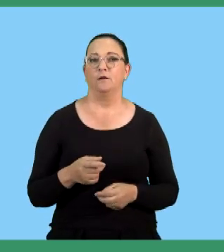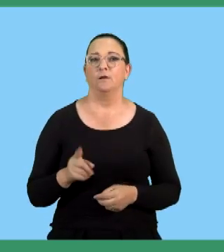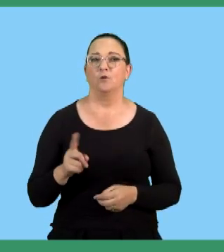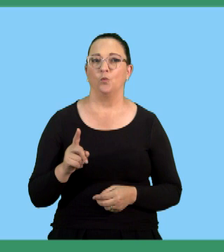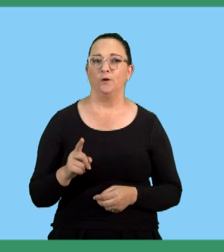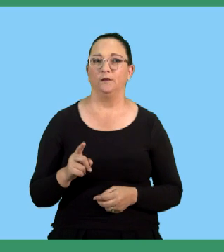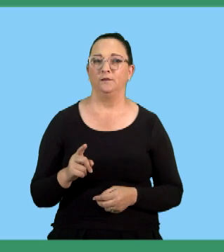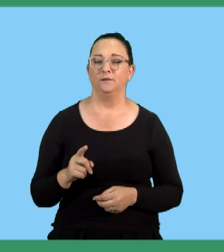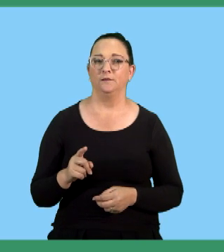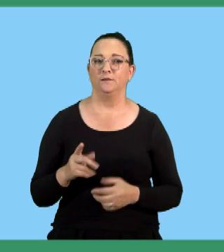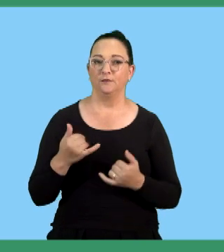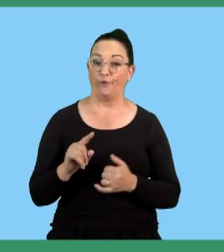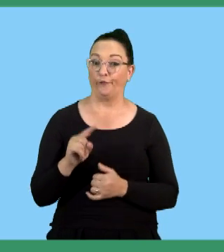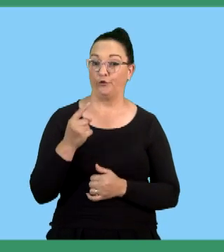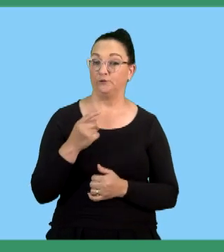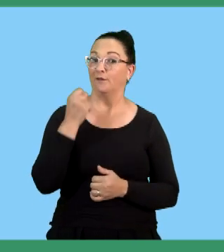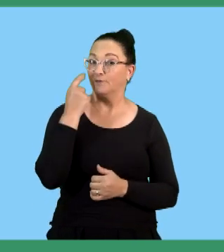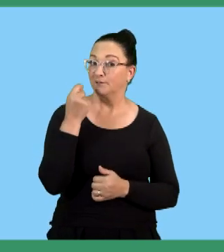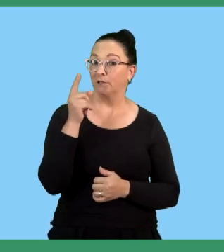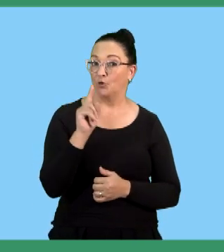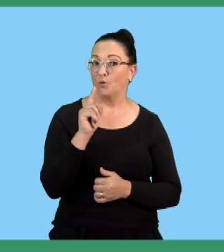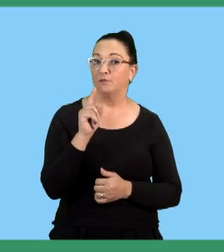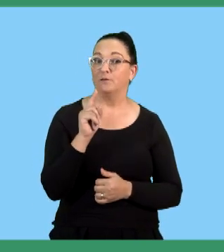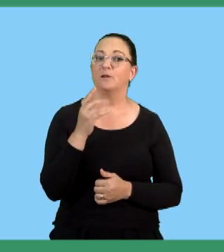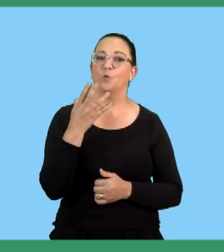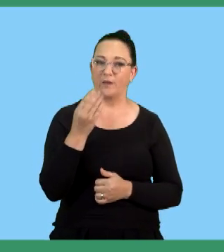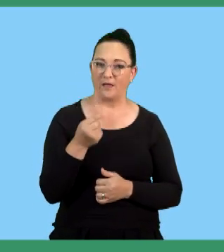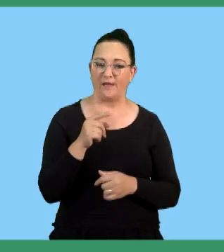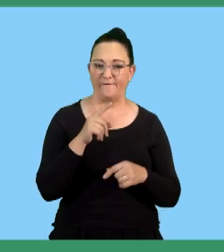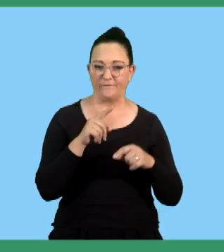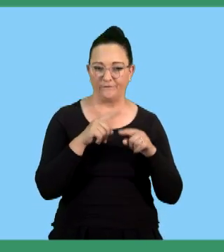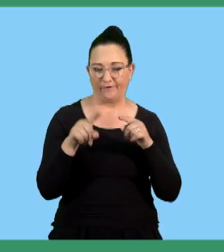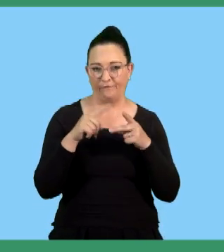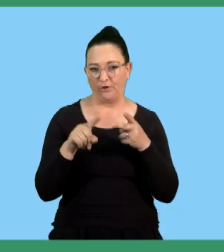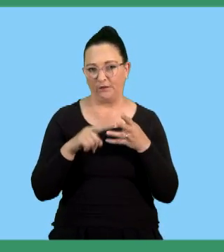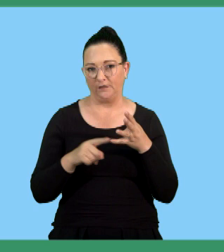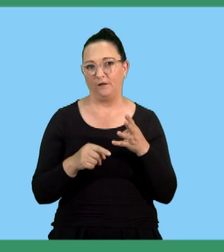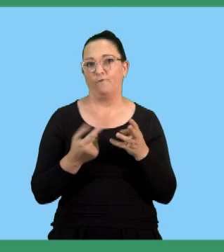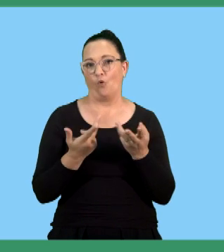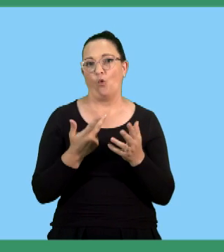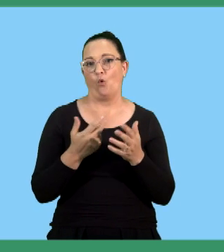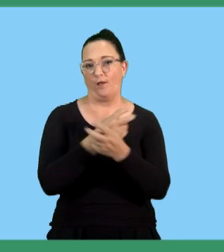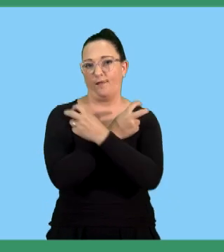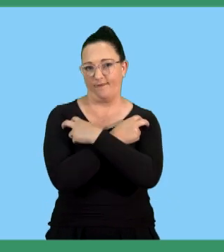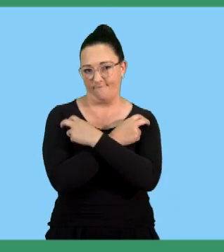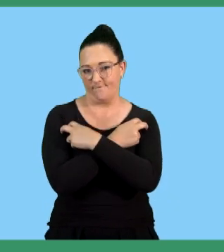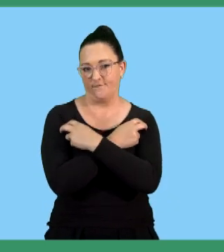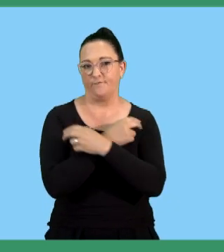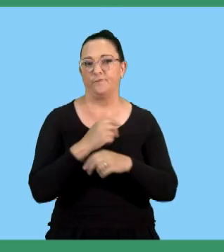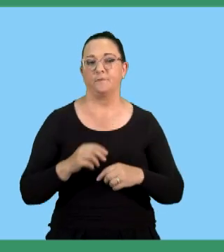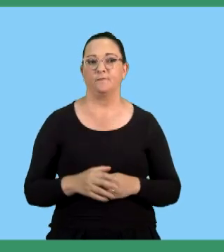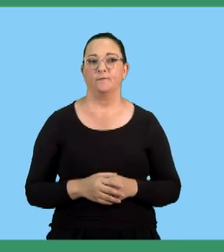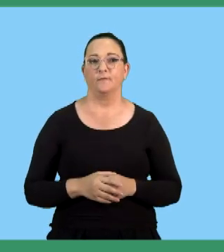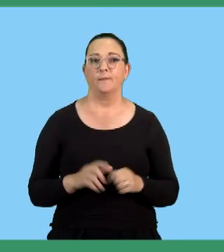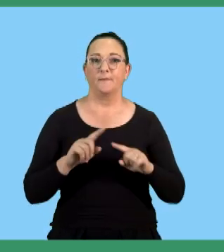the BCA. So meaning the first thing that you need to understand is that we've got the types of leaves as the provision of what? Of the BCA. So from